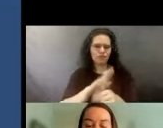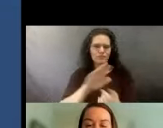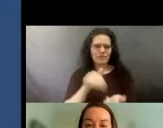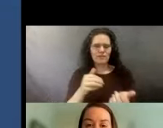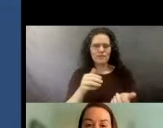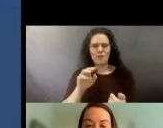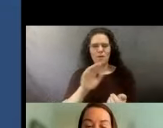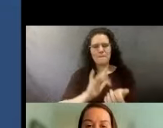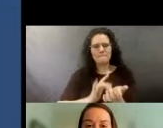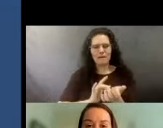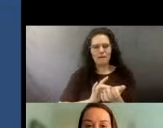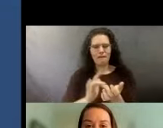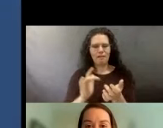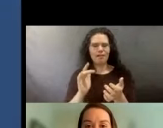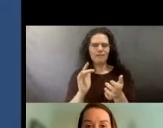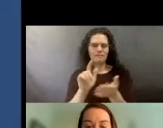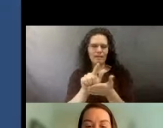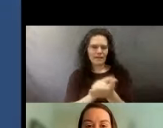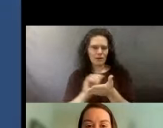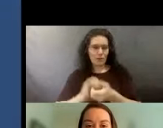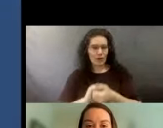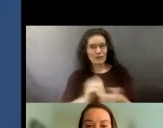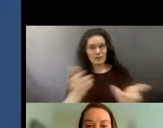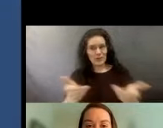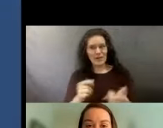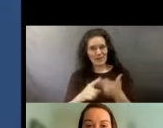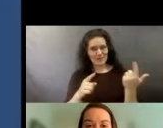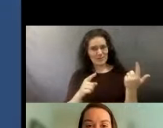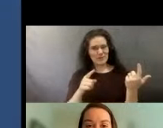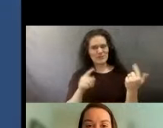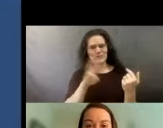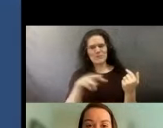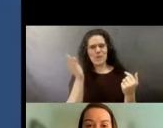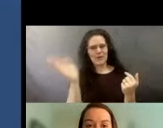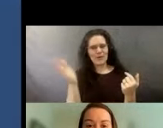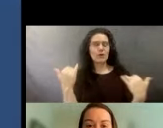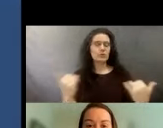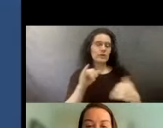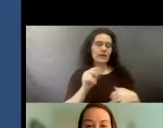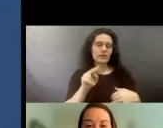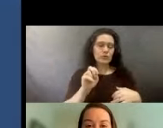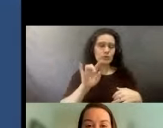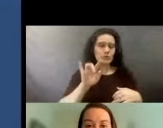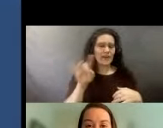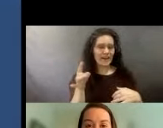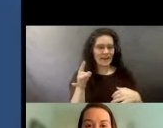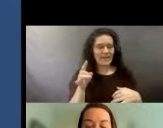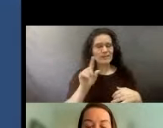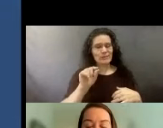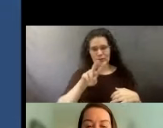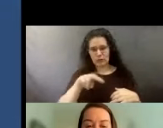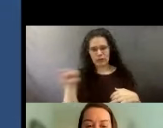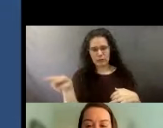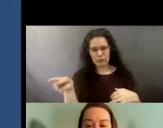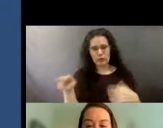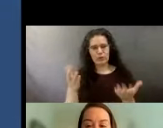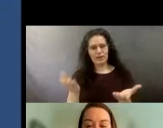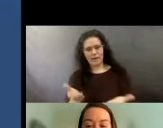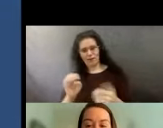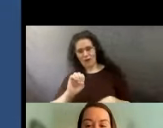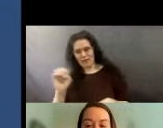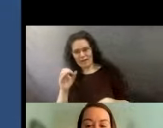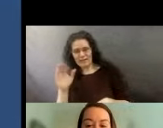to our webinar today. Today is June 8th, 2022. Time on the East Coast is 2 p.m. We're